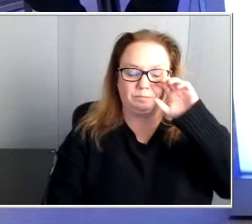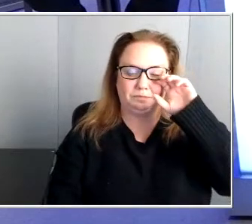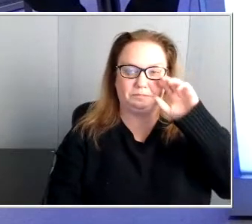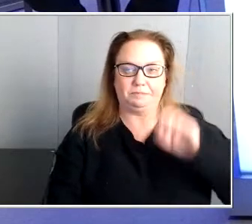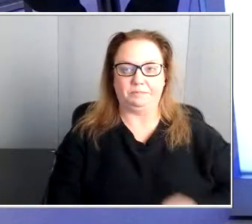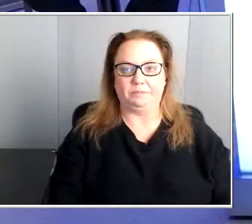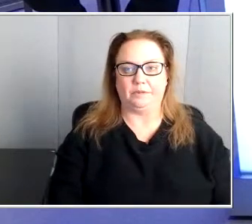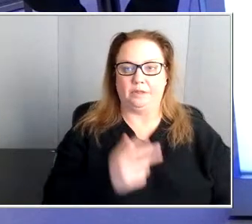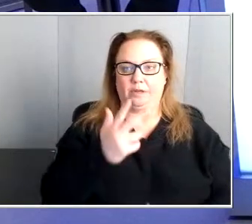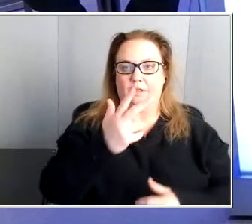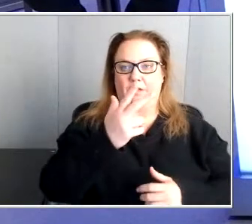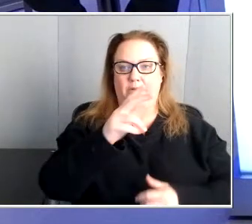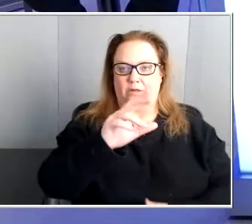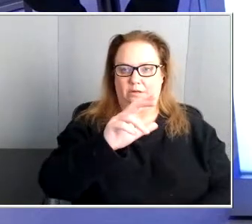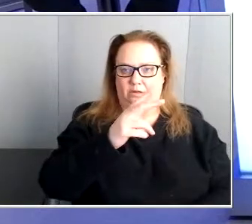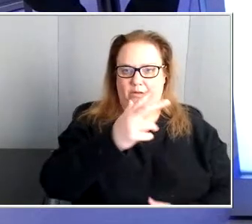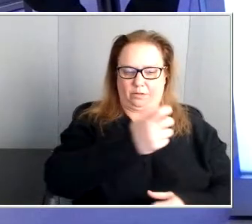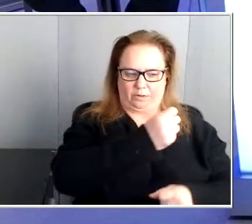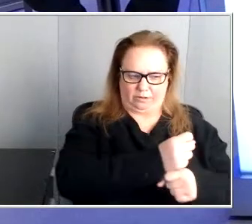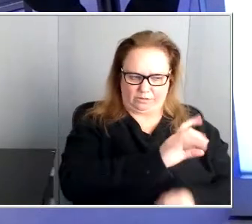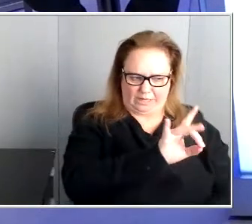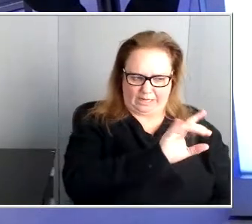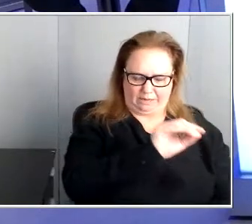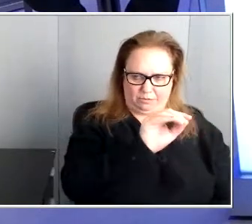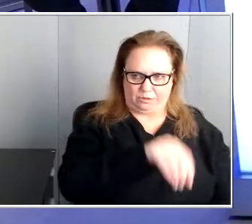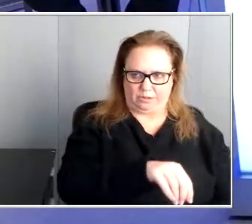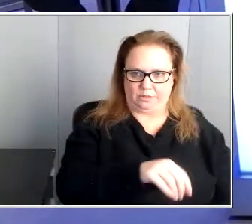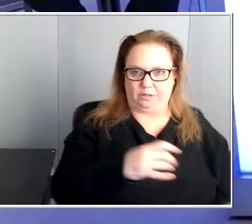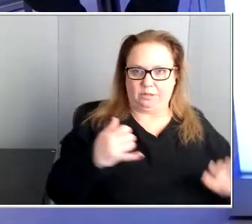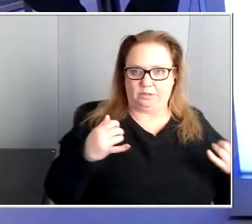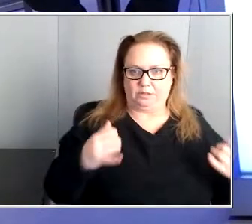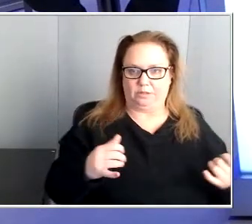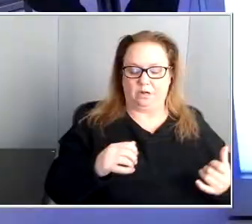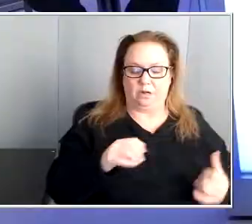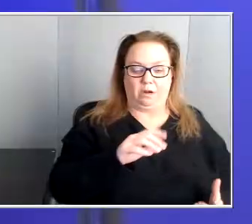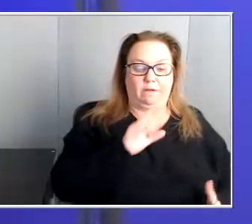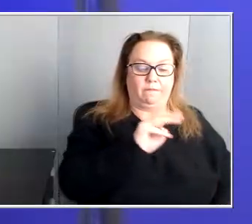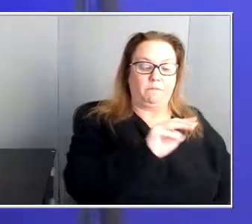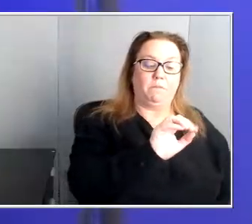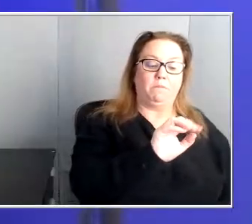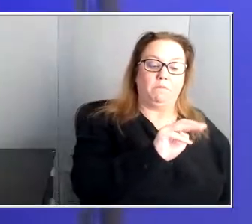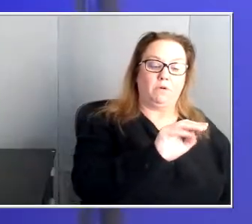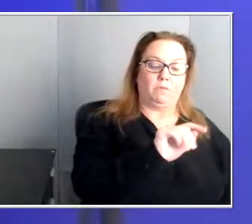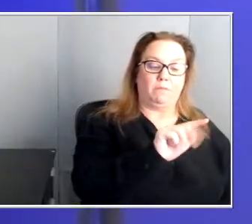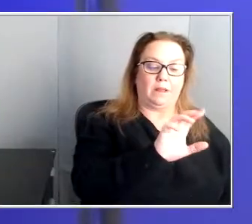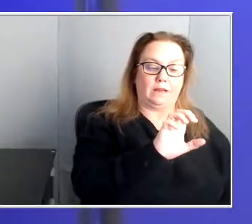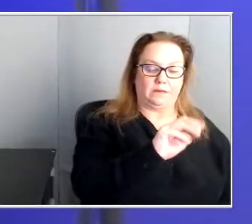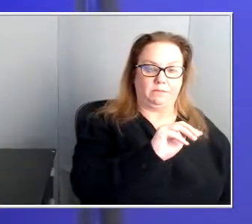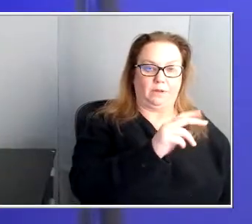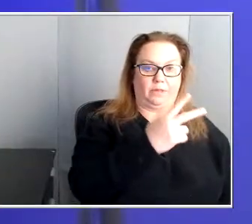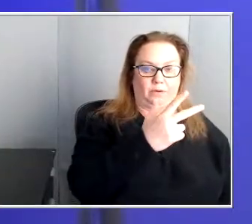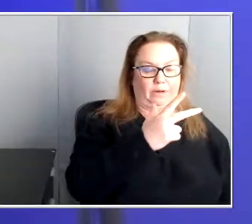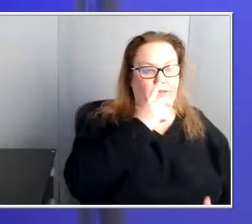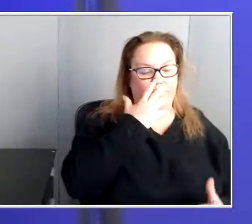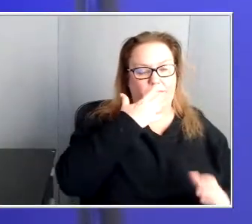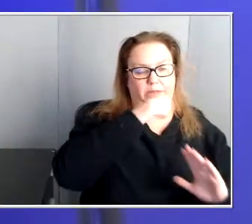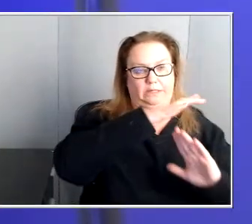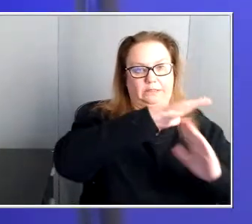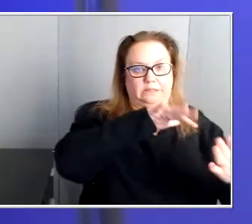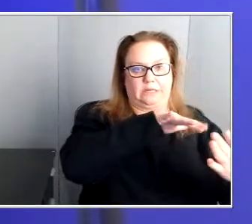3-year, 85%, is that what you said? No, so for Momentum 3, which is really the gold standard trial for which we can refer to these things,